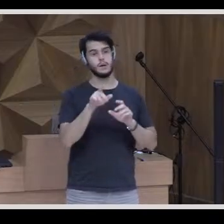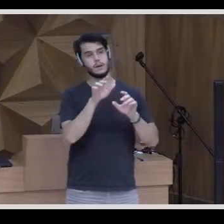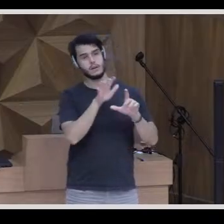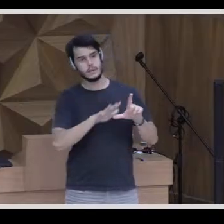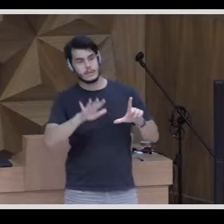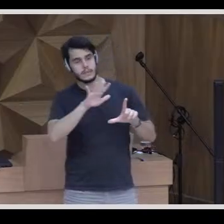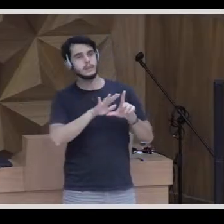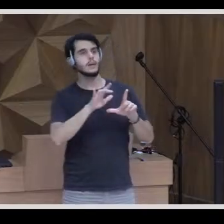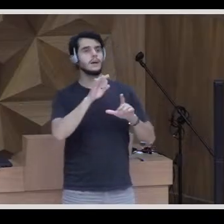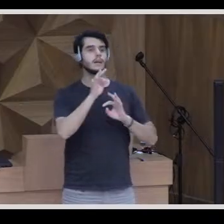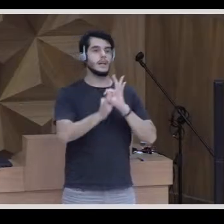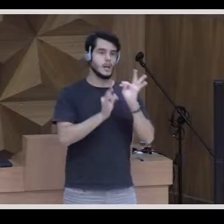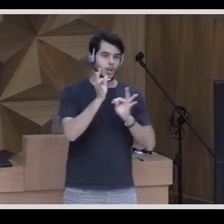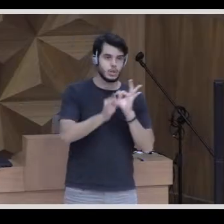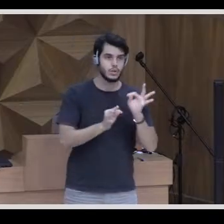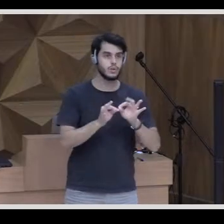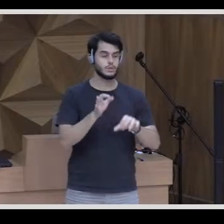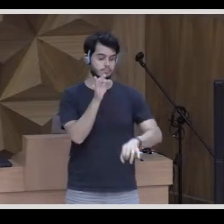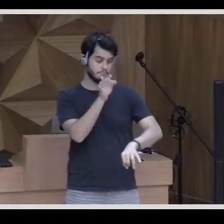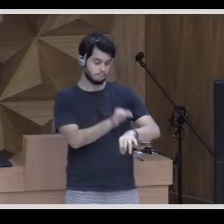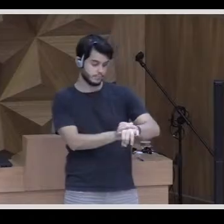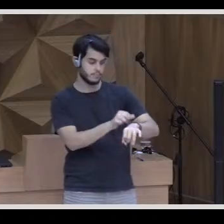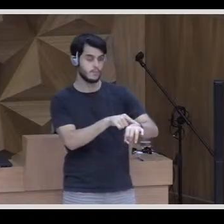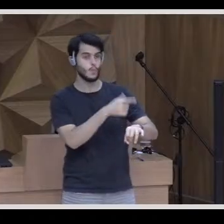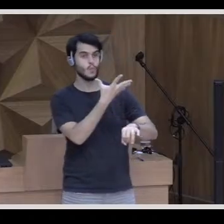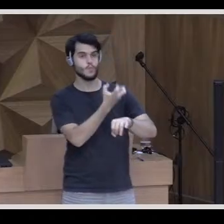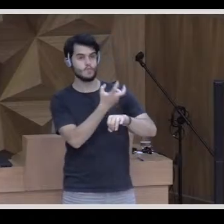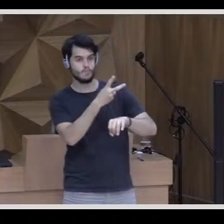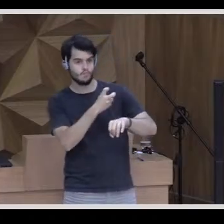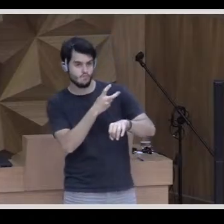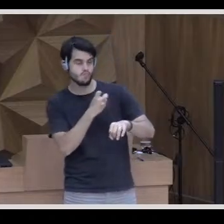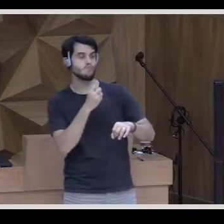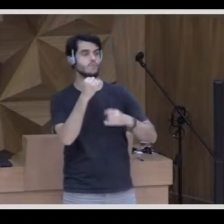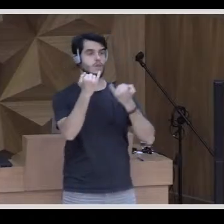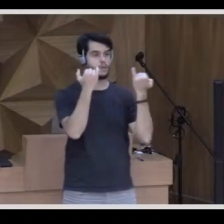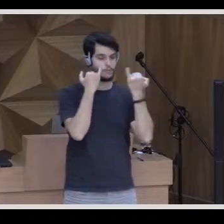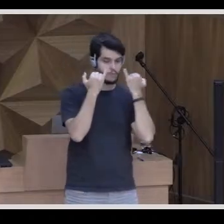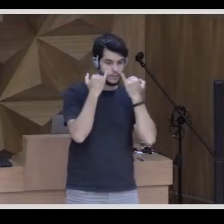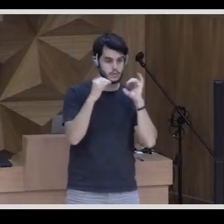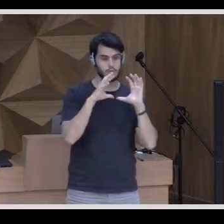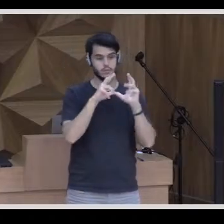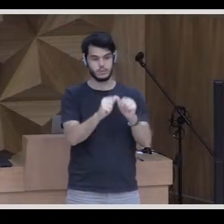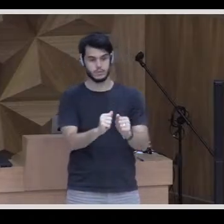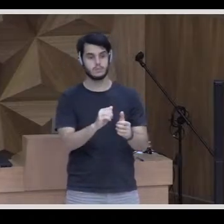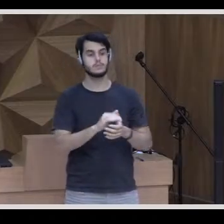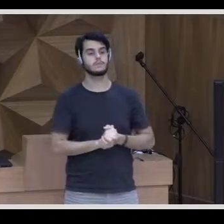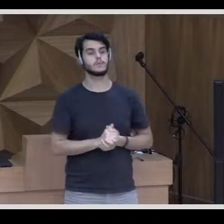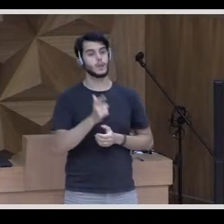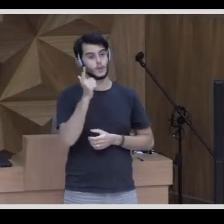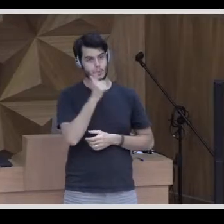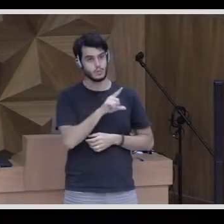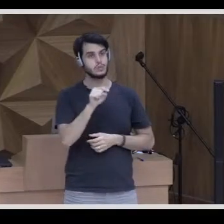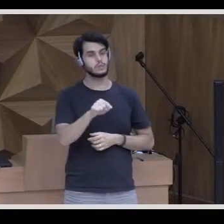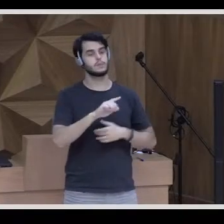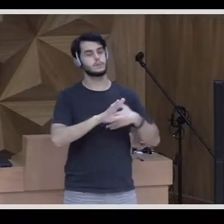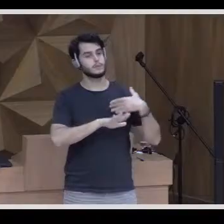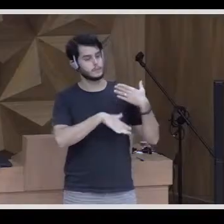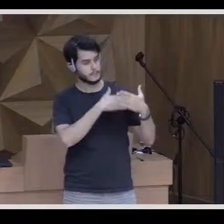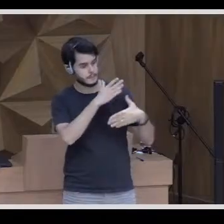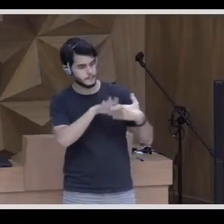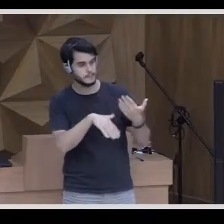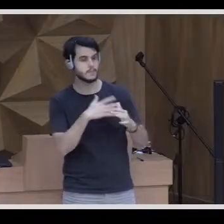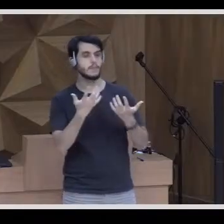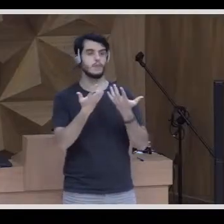there are the kinds of things we were looking at in 2013, the really early Fitbits, the Jawbones, there were hundreds of them.